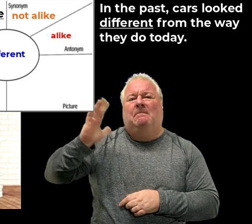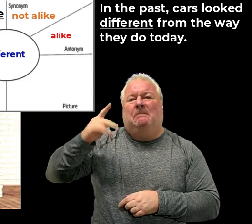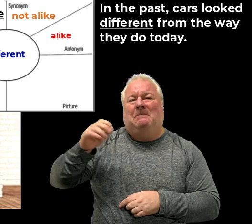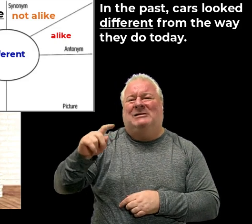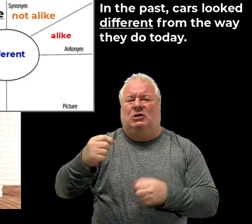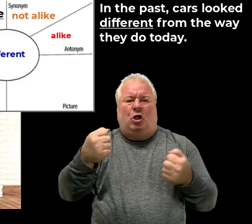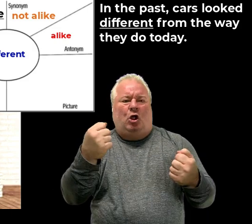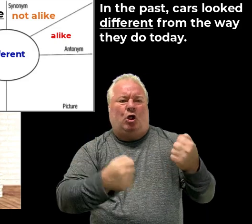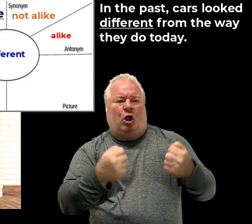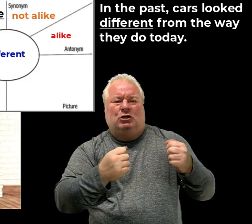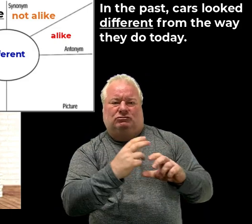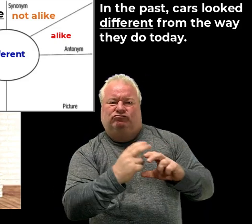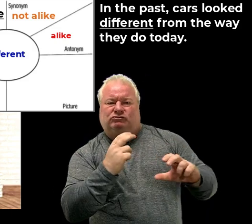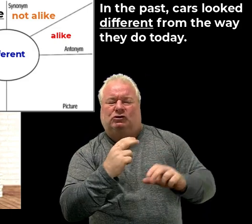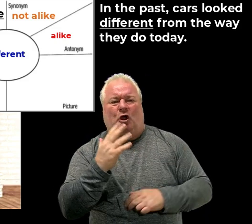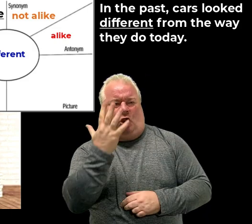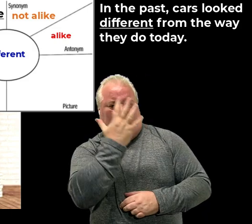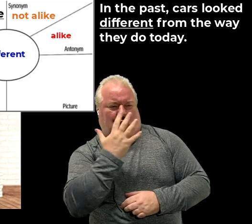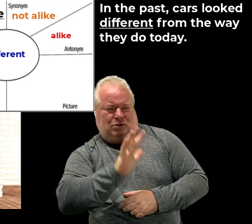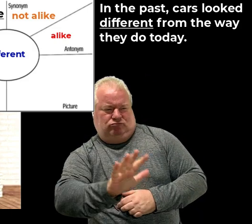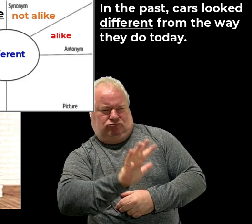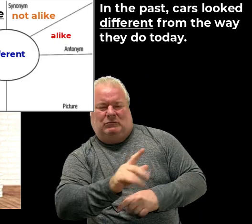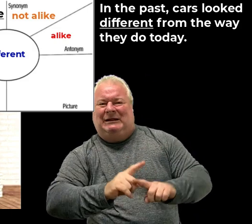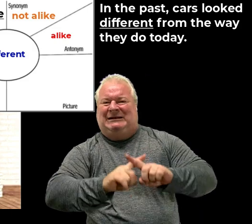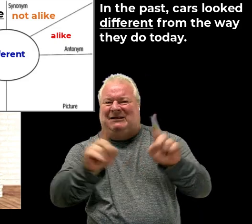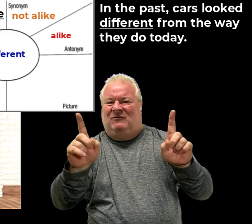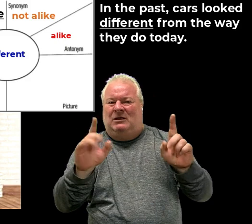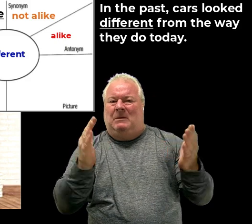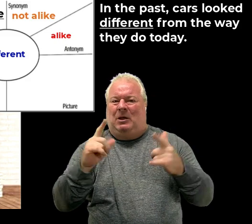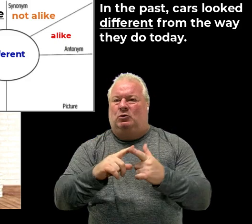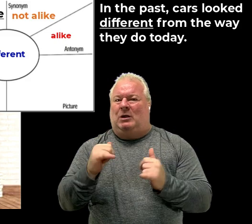looked different from the way they look today.